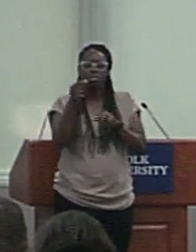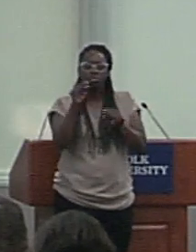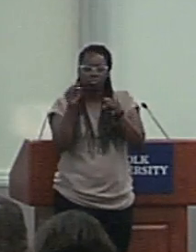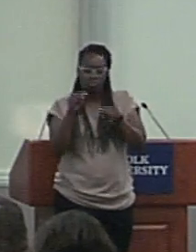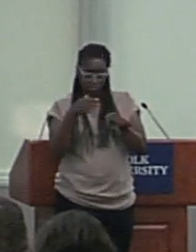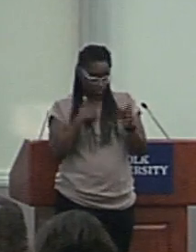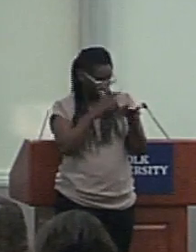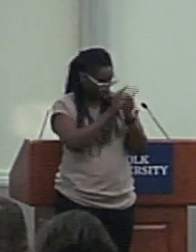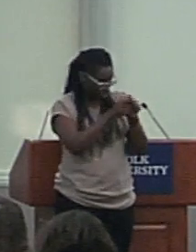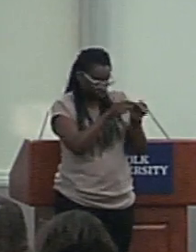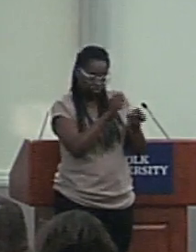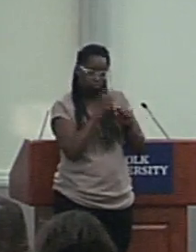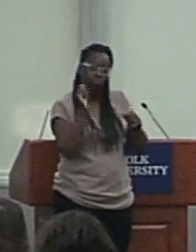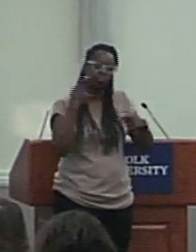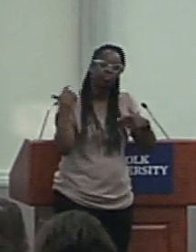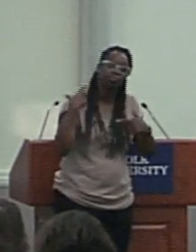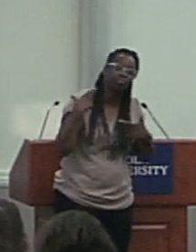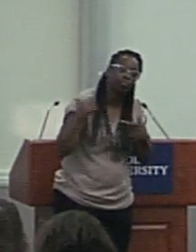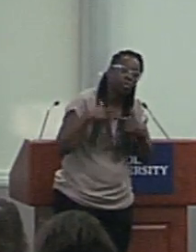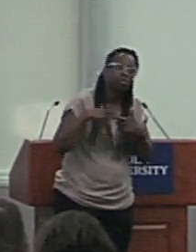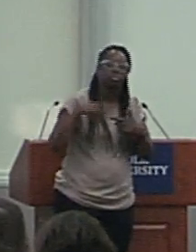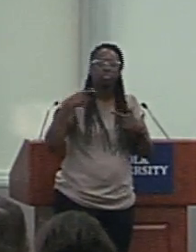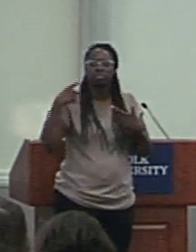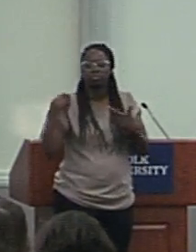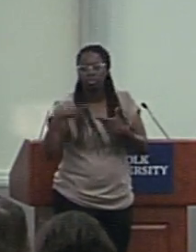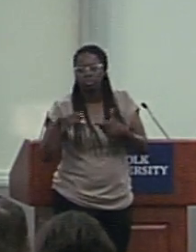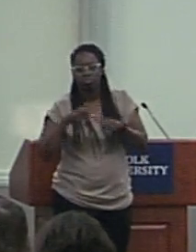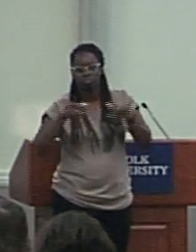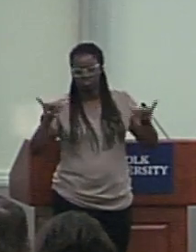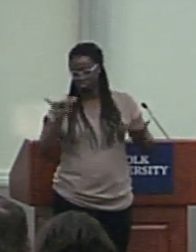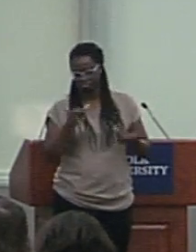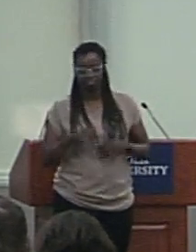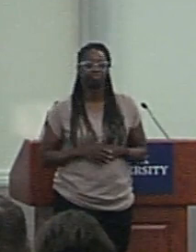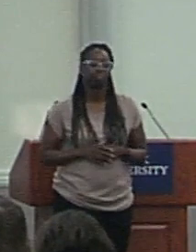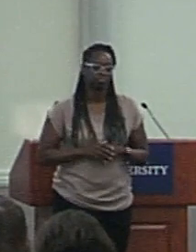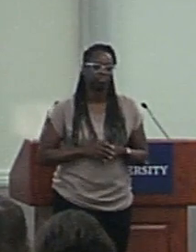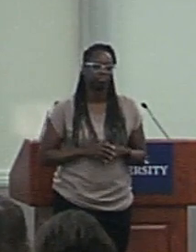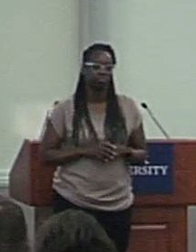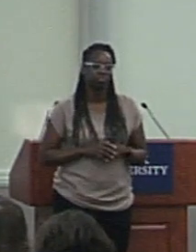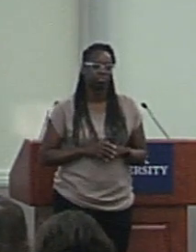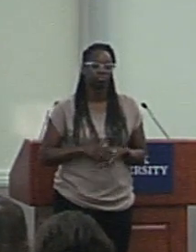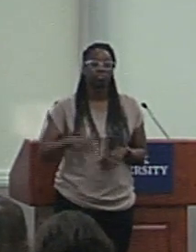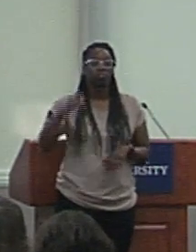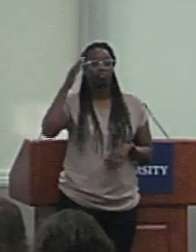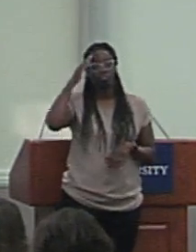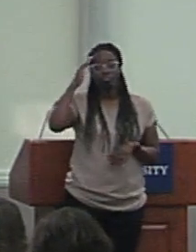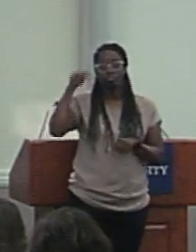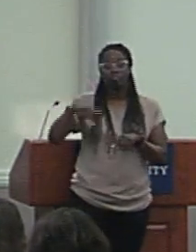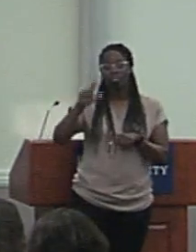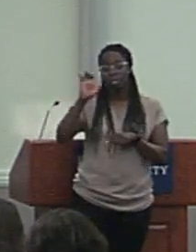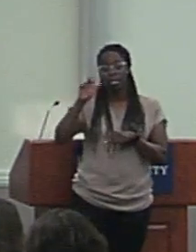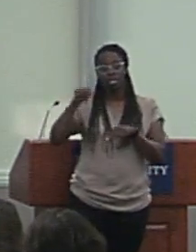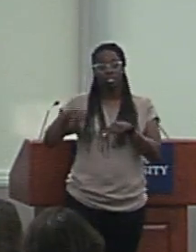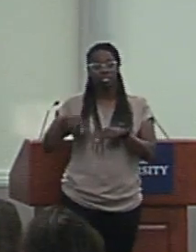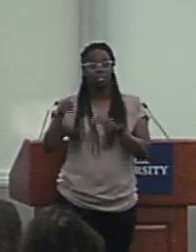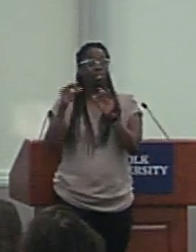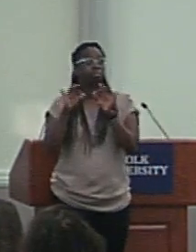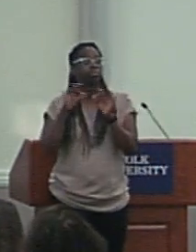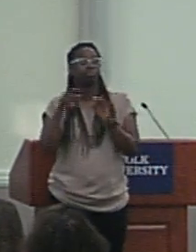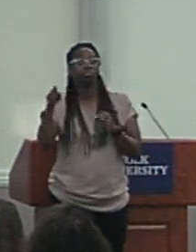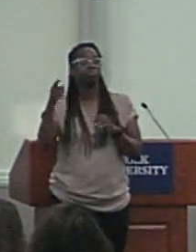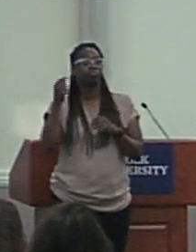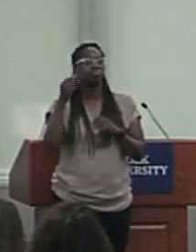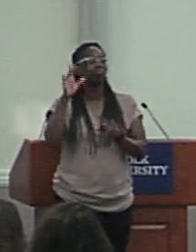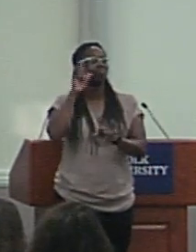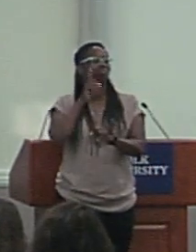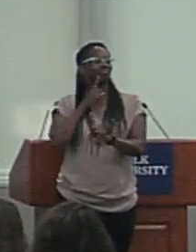that are spoken in those neighborhoods. So a lot of work done on that. I know Lynn is here. She spoke earlier. She works on the deaf tax